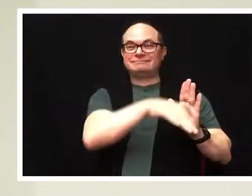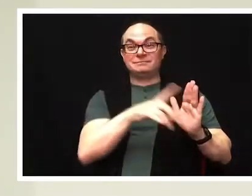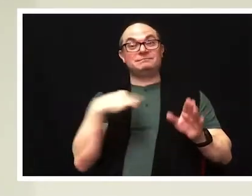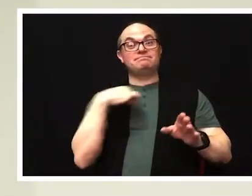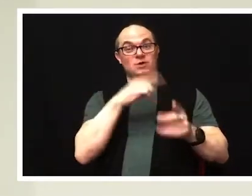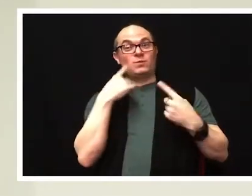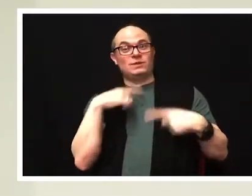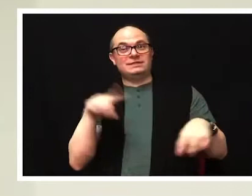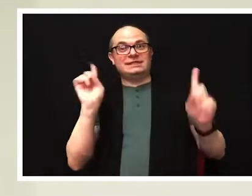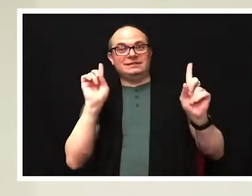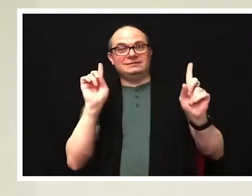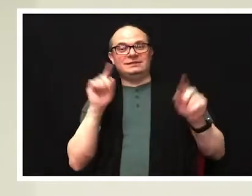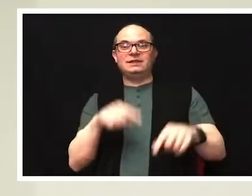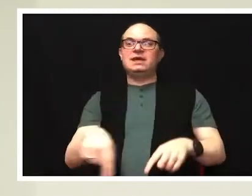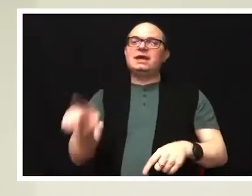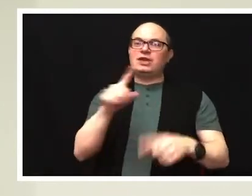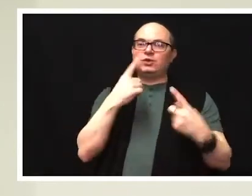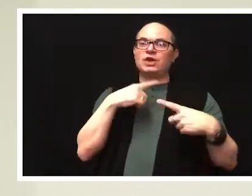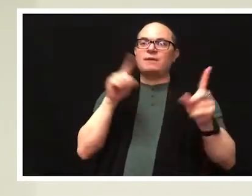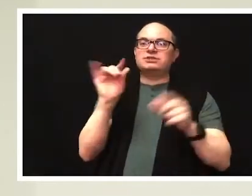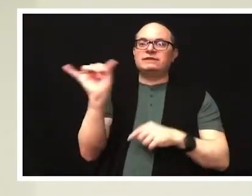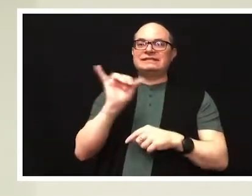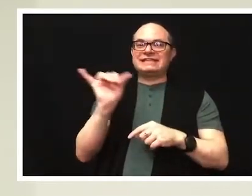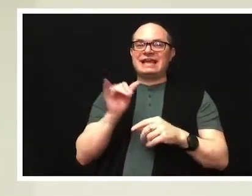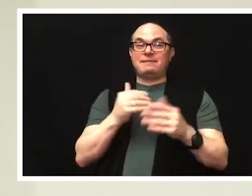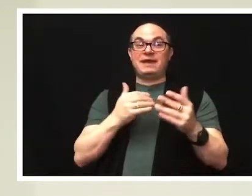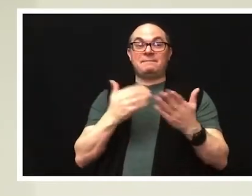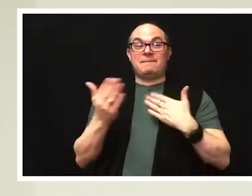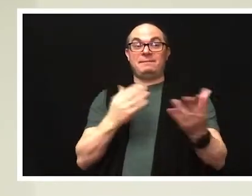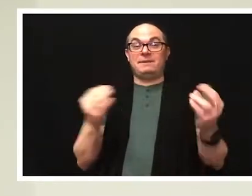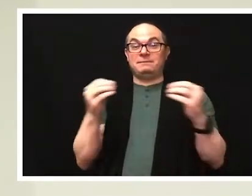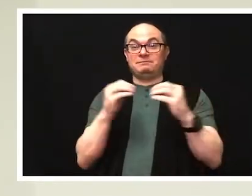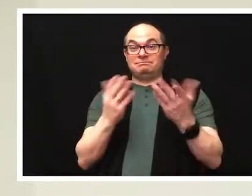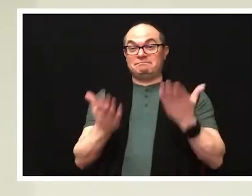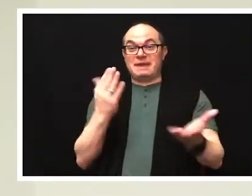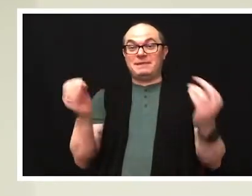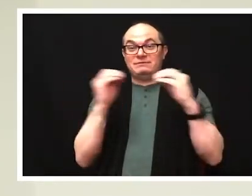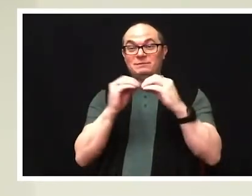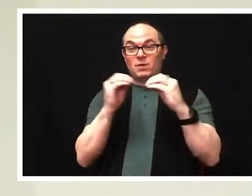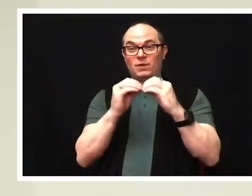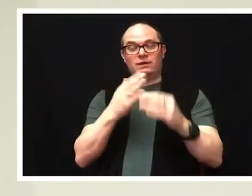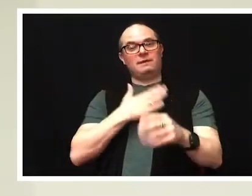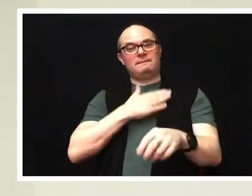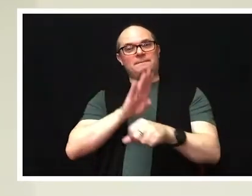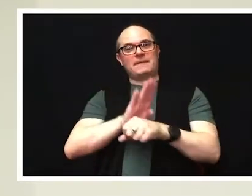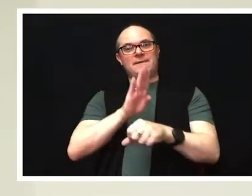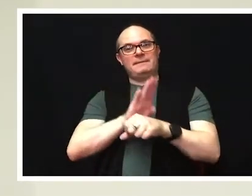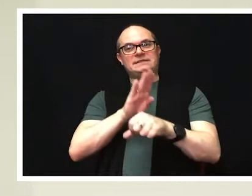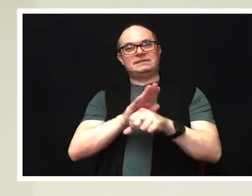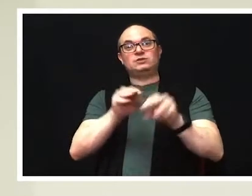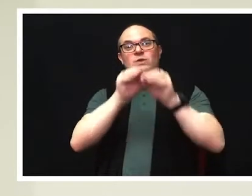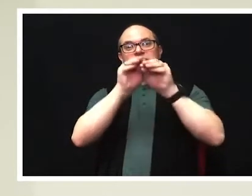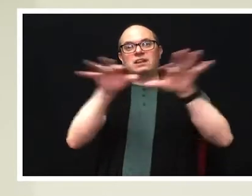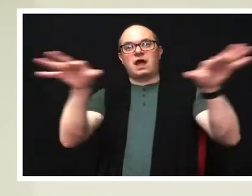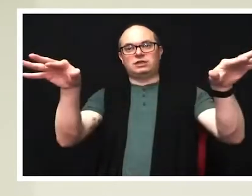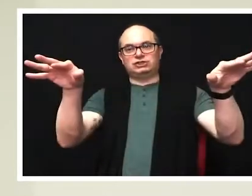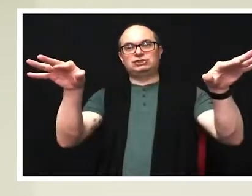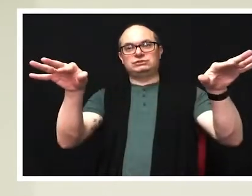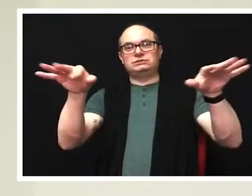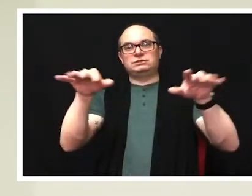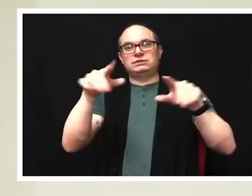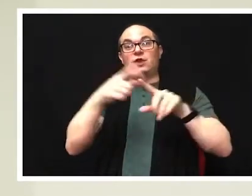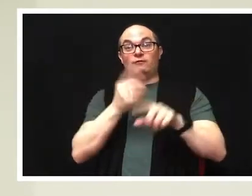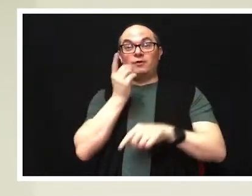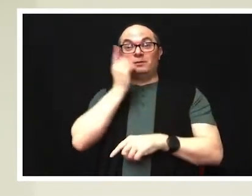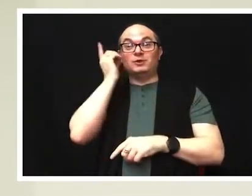did it. And you can accomplish the same and even more. My business actually was launched right